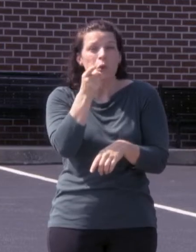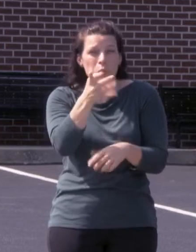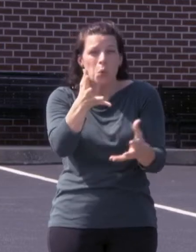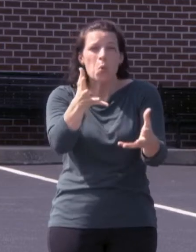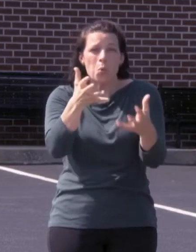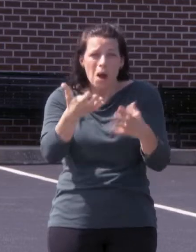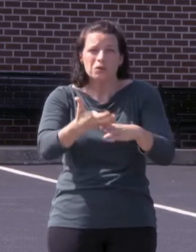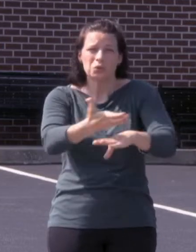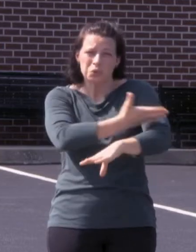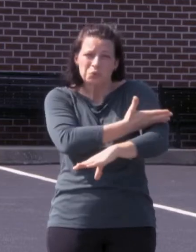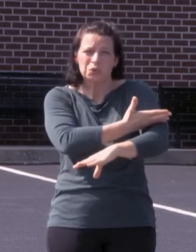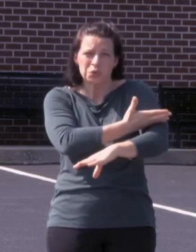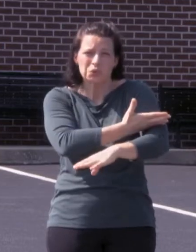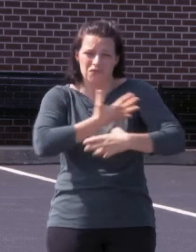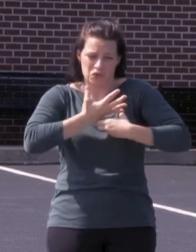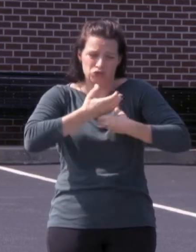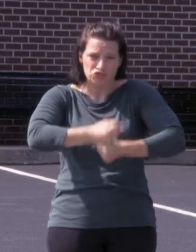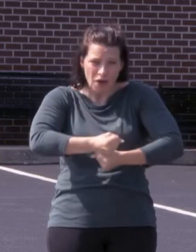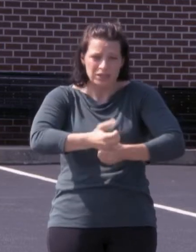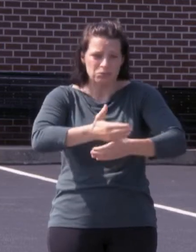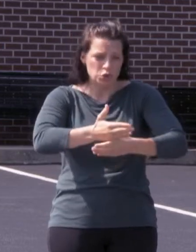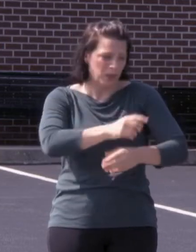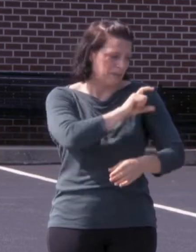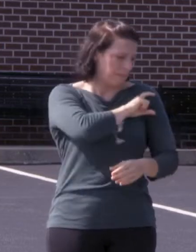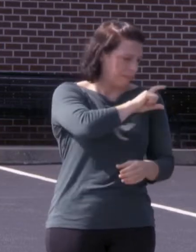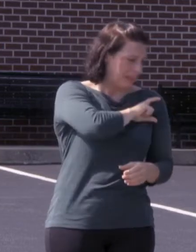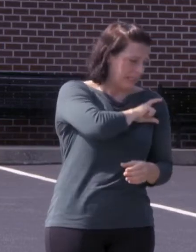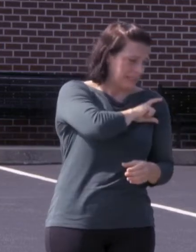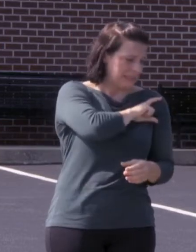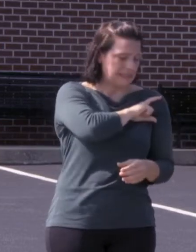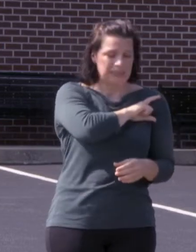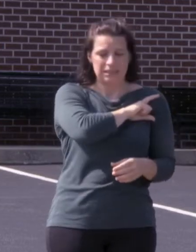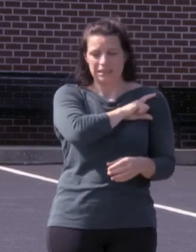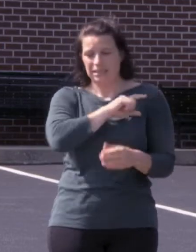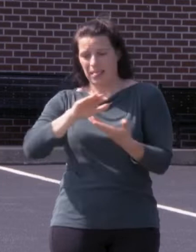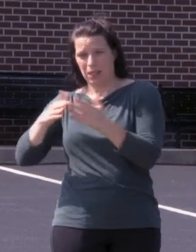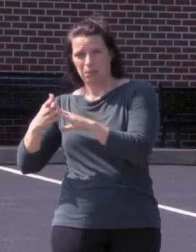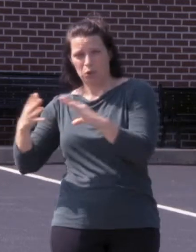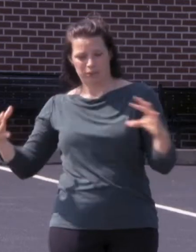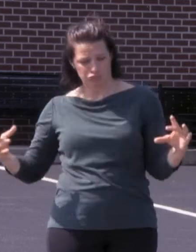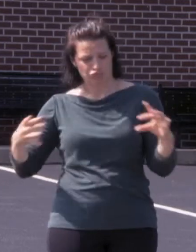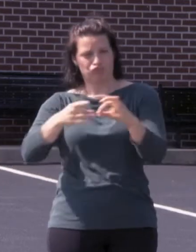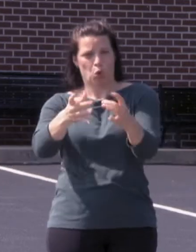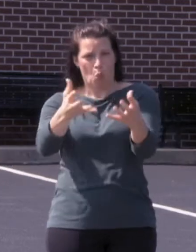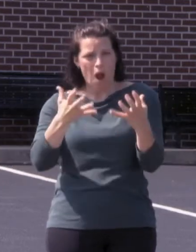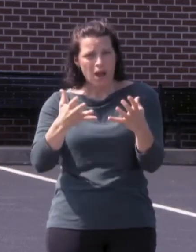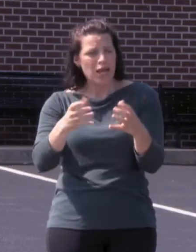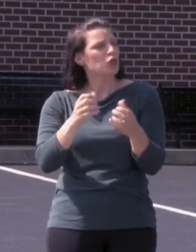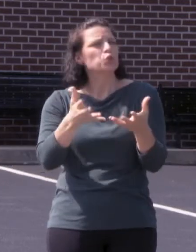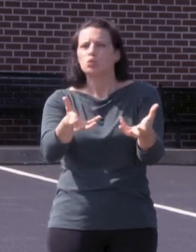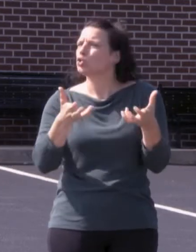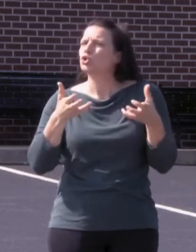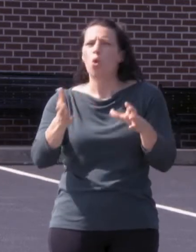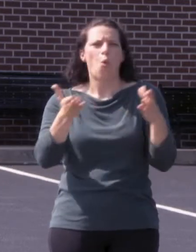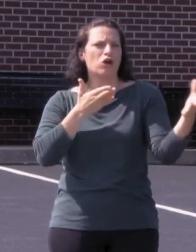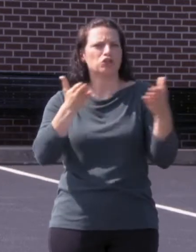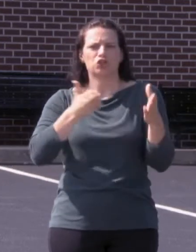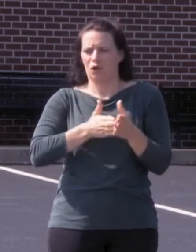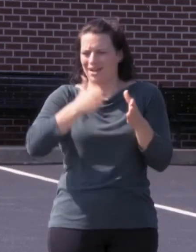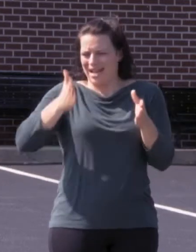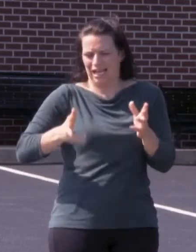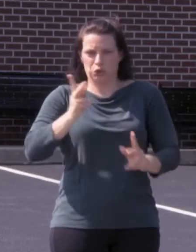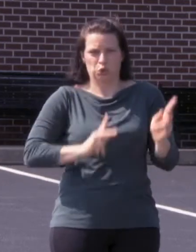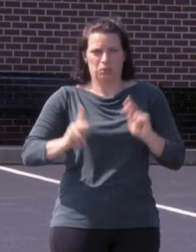to improve the trust between law enforcement and the community. And you do not want to serve alongside